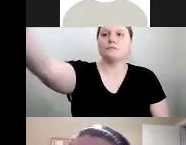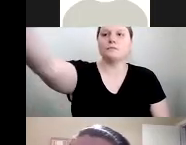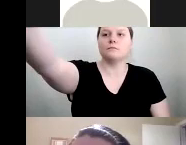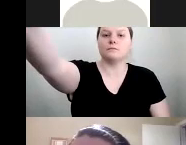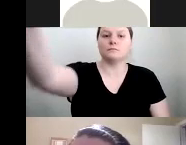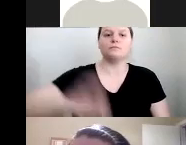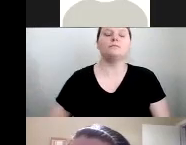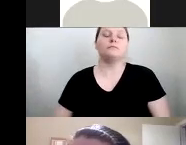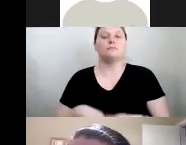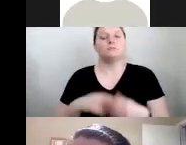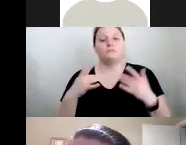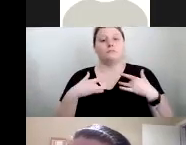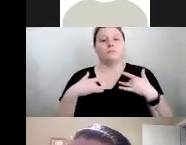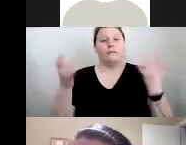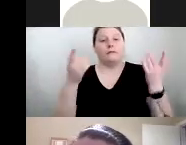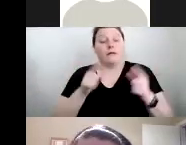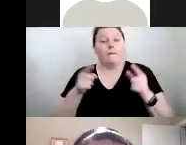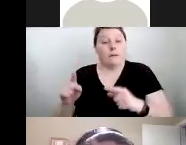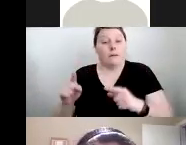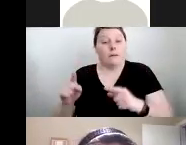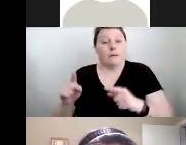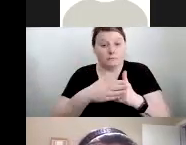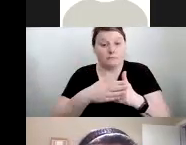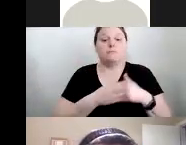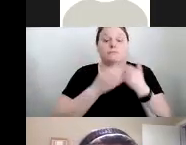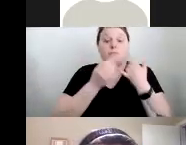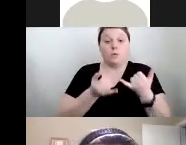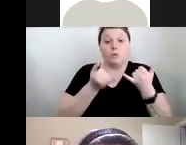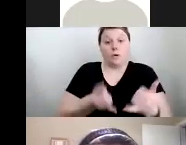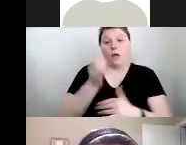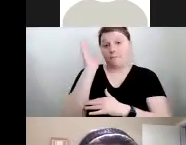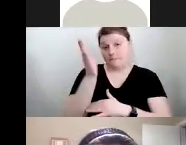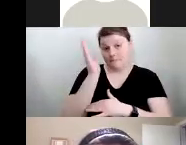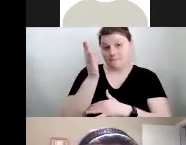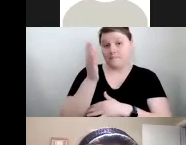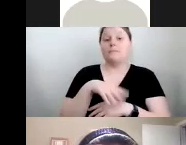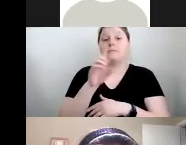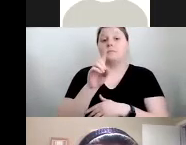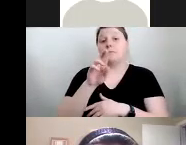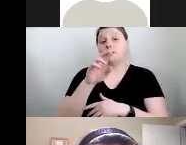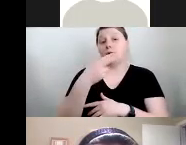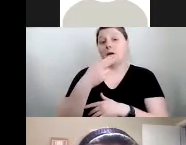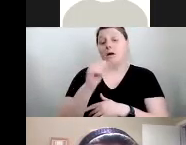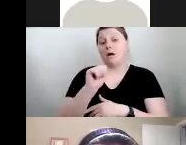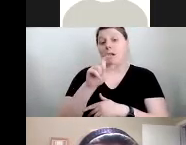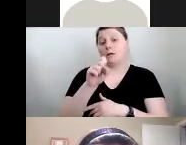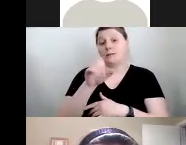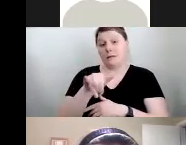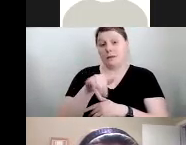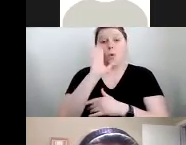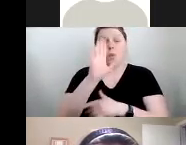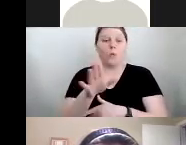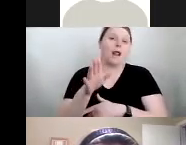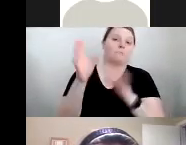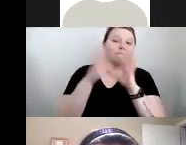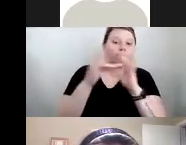Our upcoming events in this series include today's presentation by Dr. Halsey. He will give us an insider secret